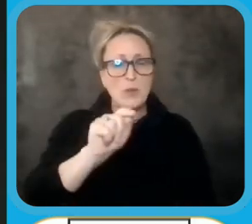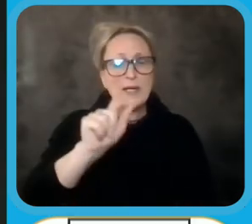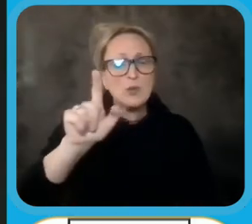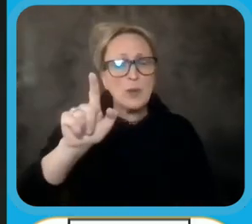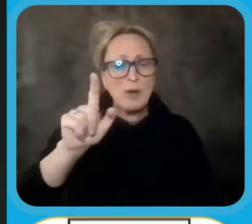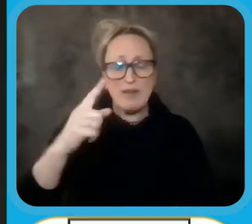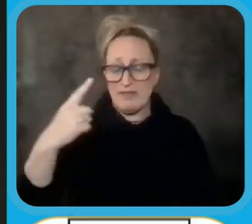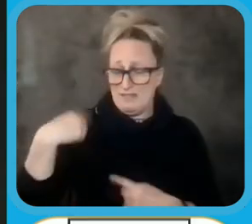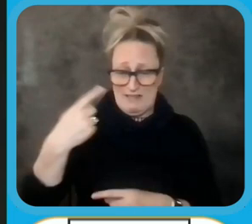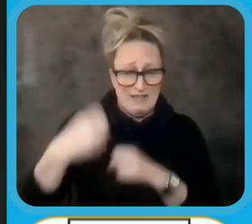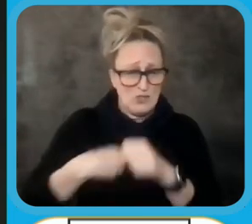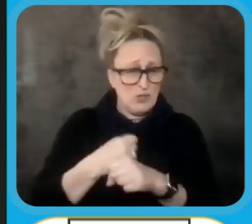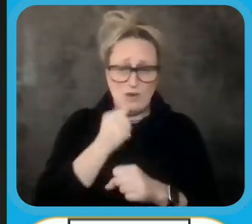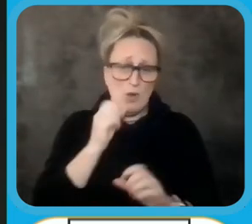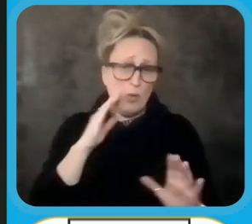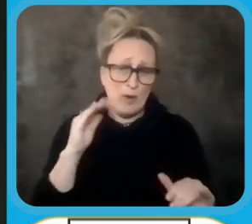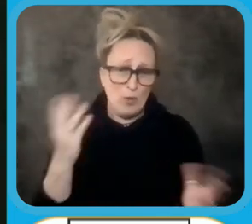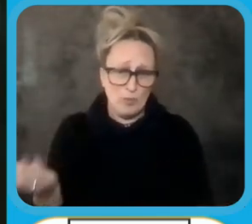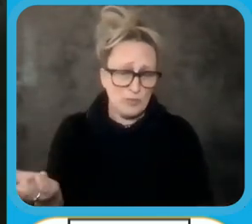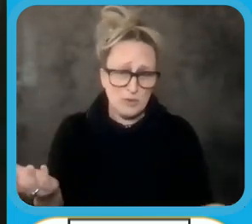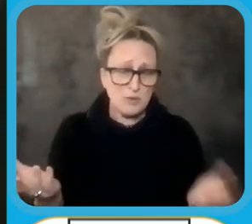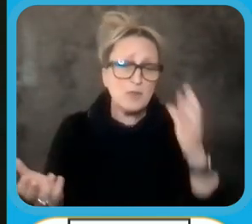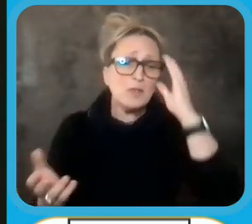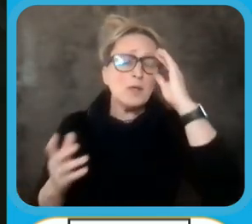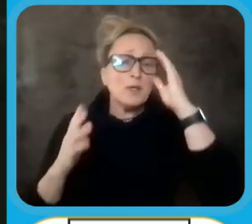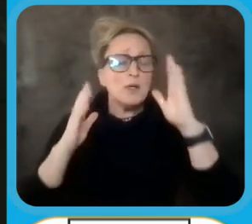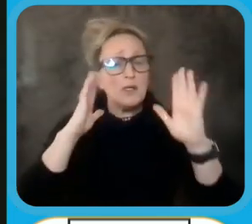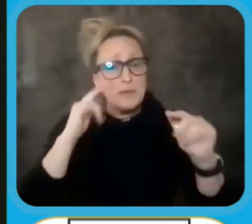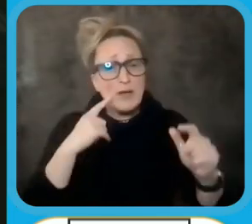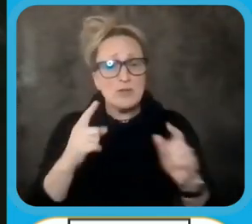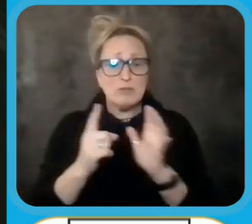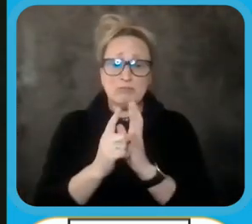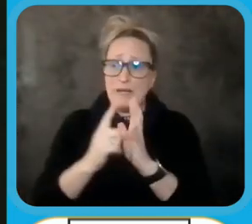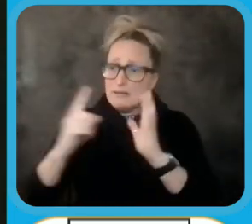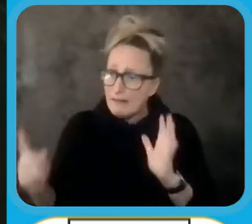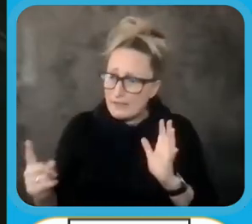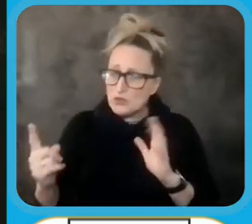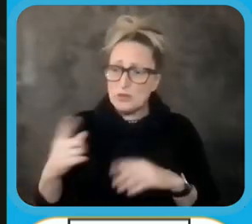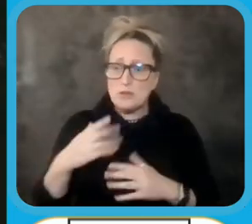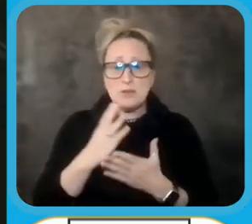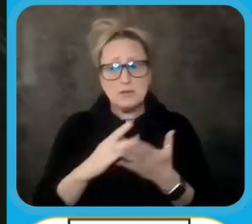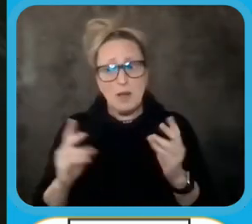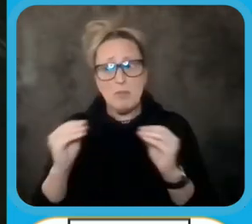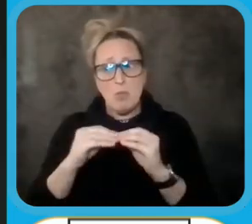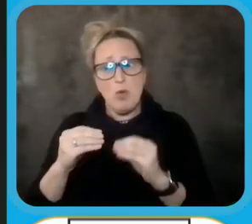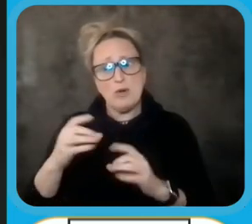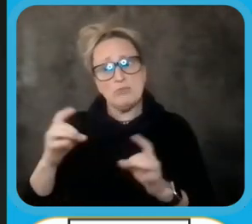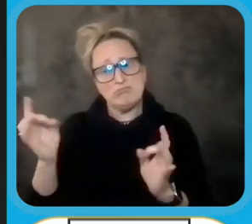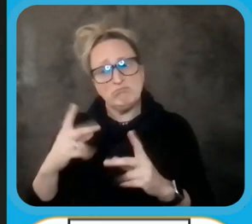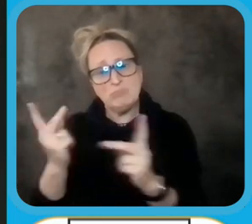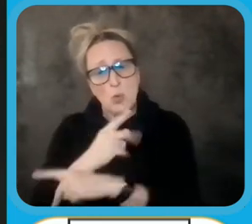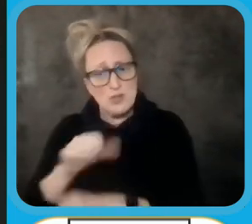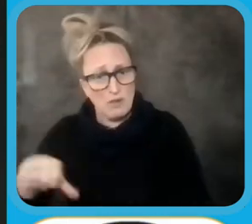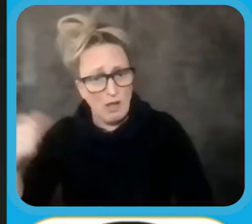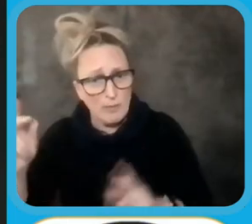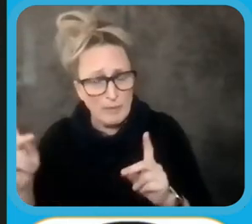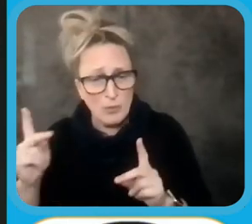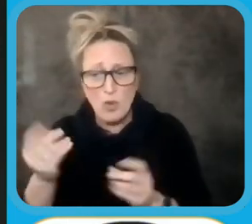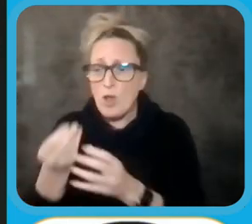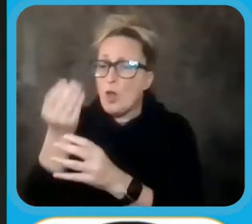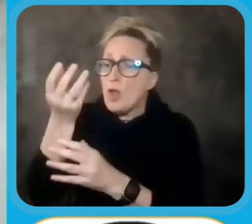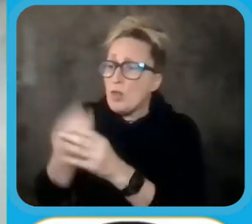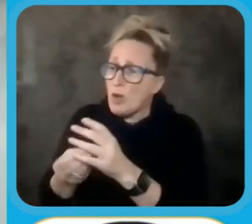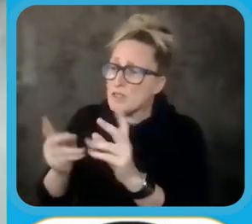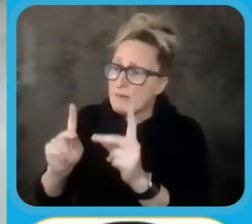was not what we had hoped for. We experienced isolation, some more deeply than others. We lost friends and loved